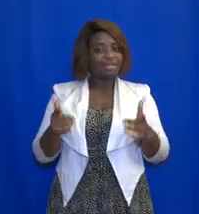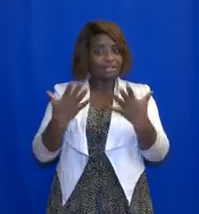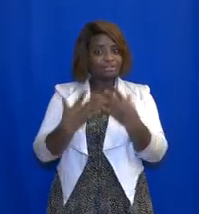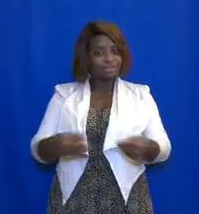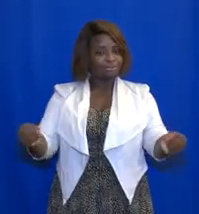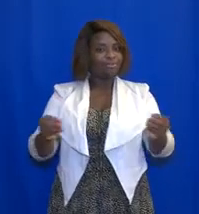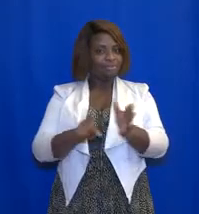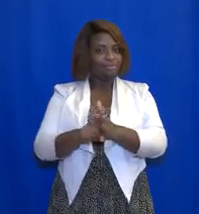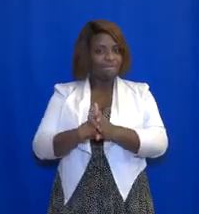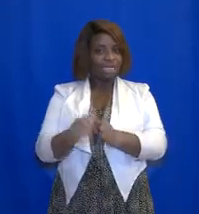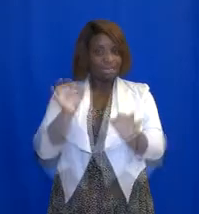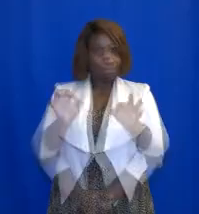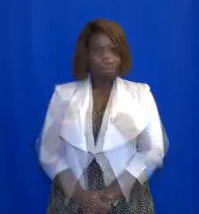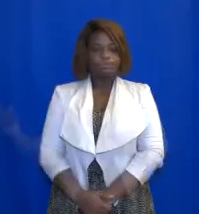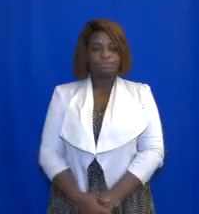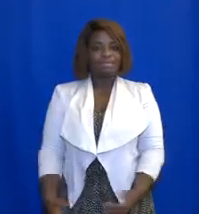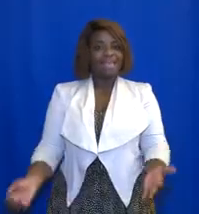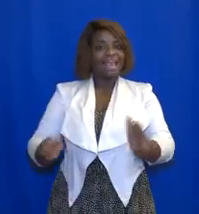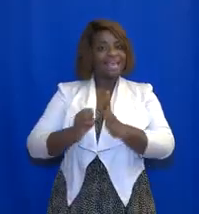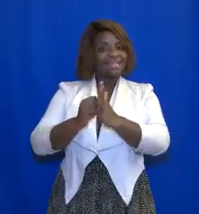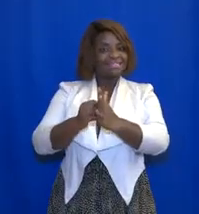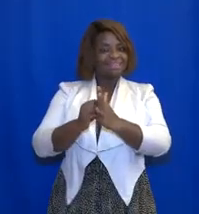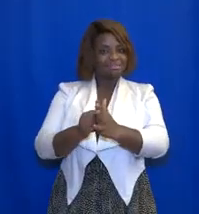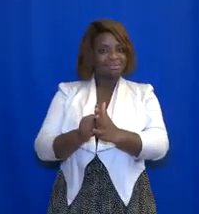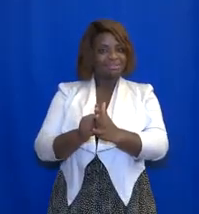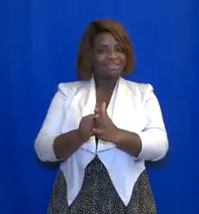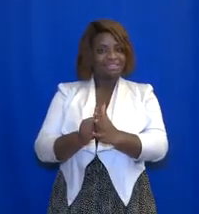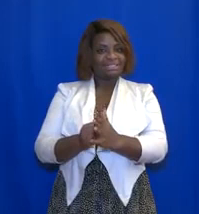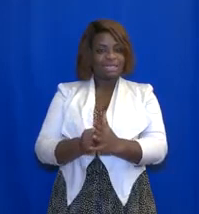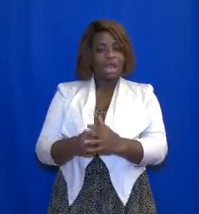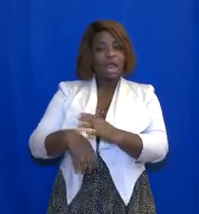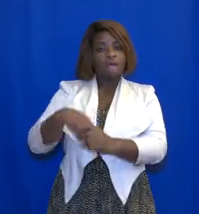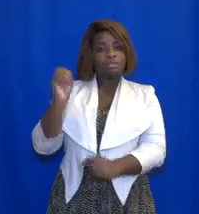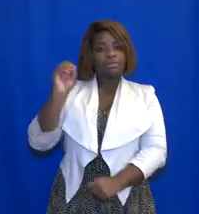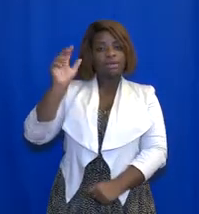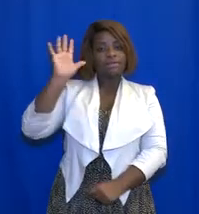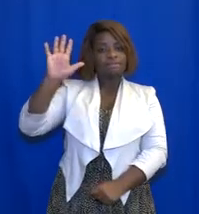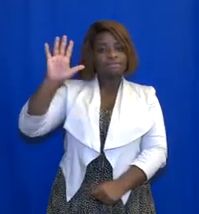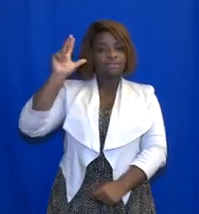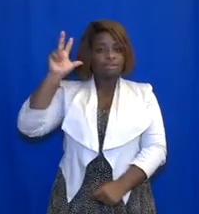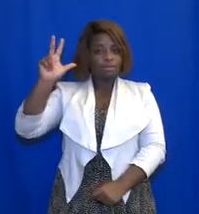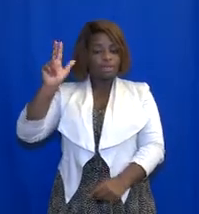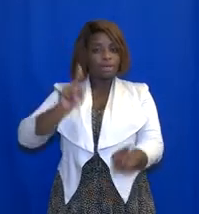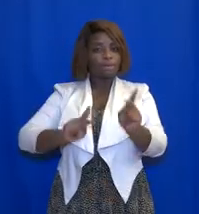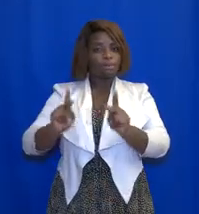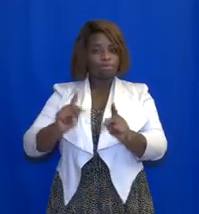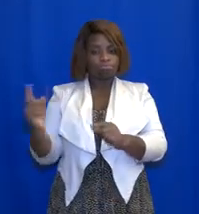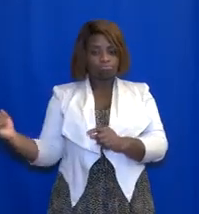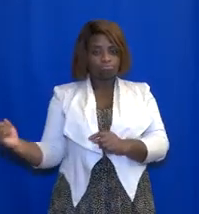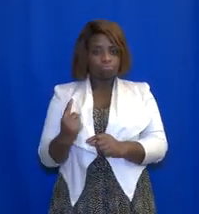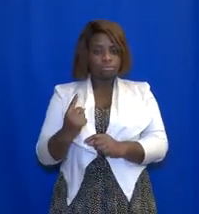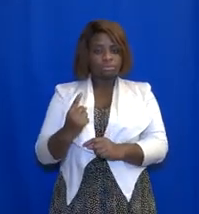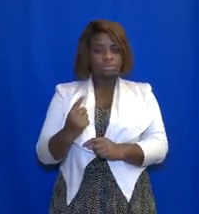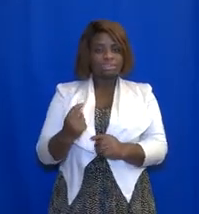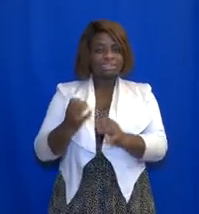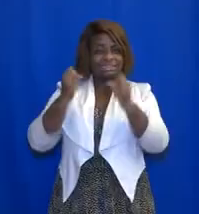medical help promptly. For example, out of 53 patients admitted into intensive